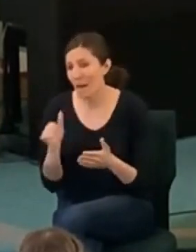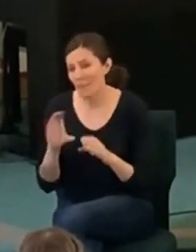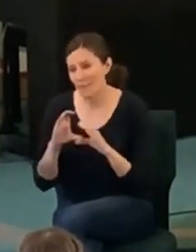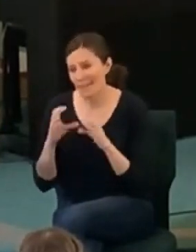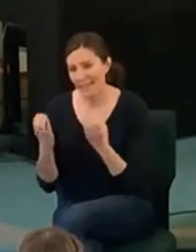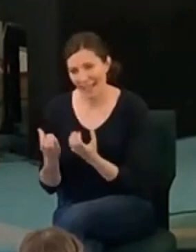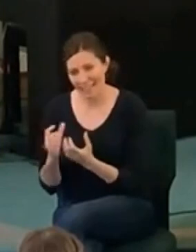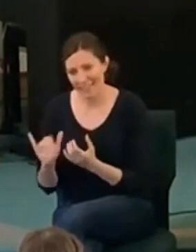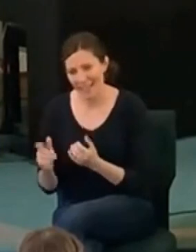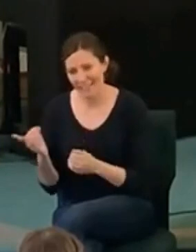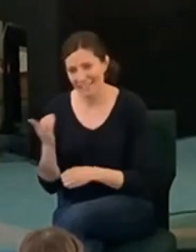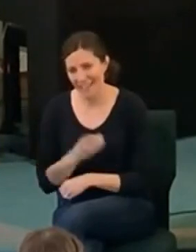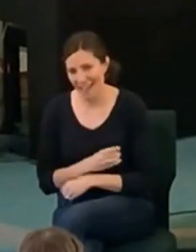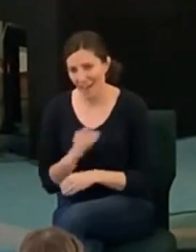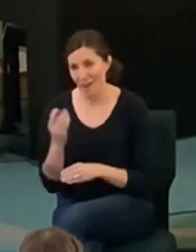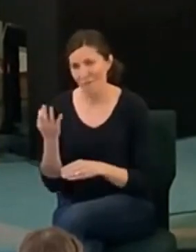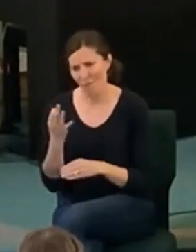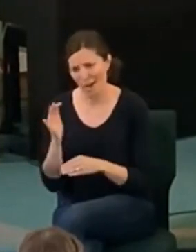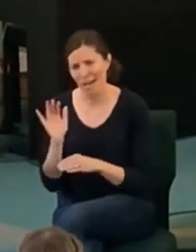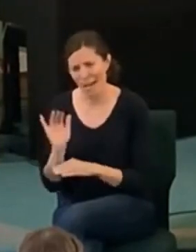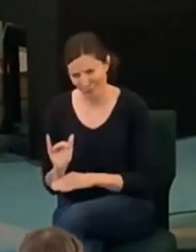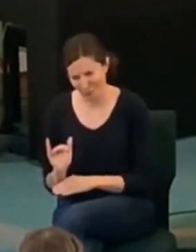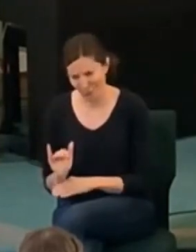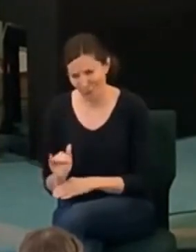next week was going to be moved up a couple days.